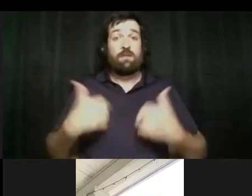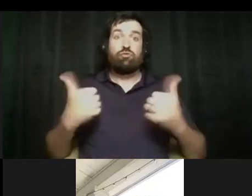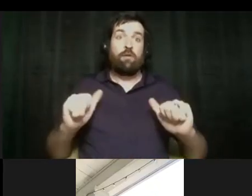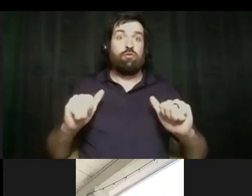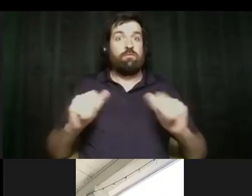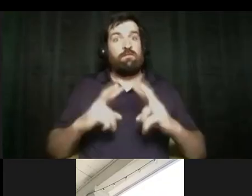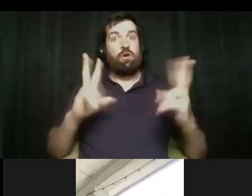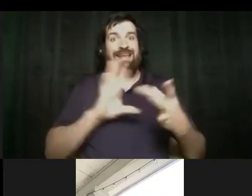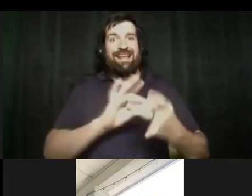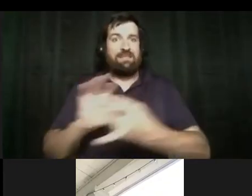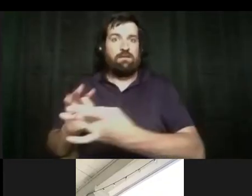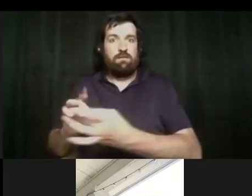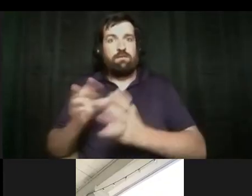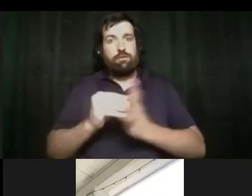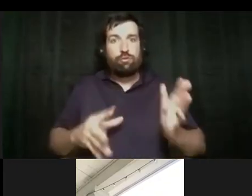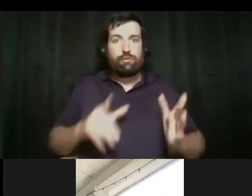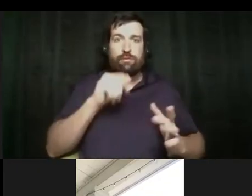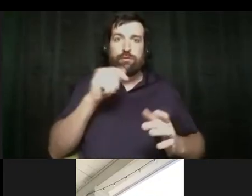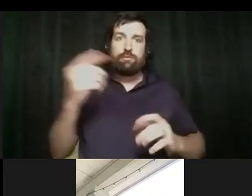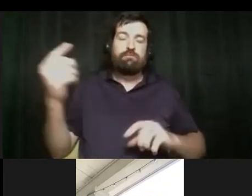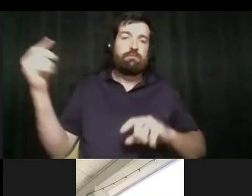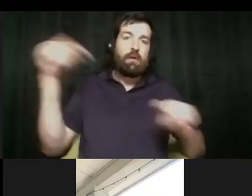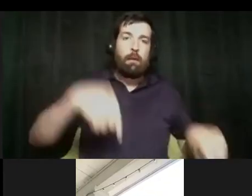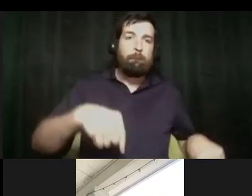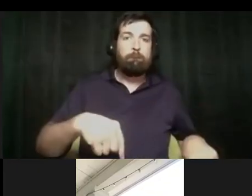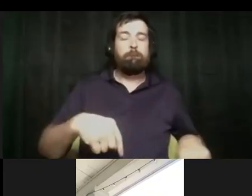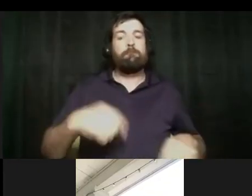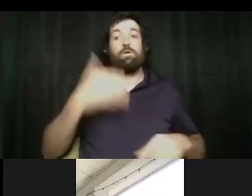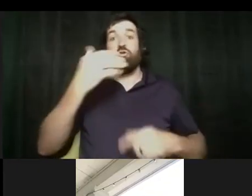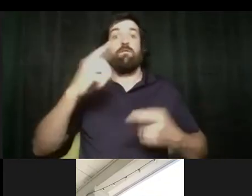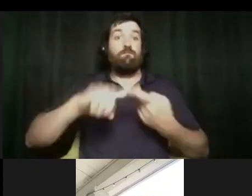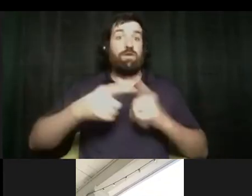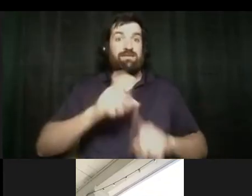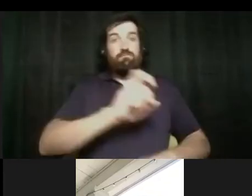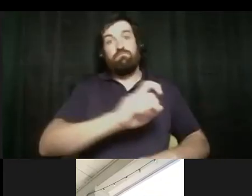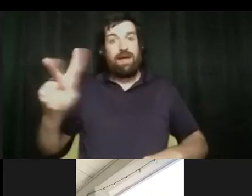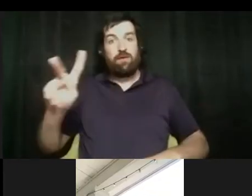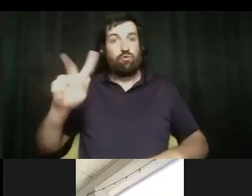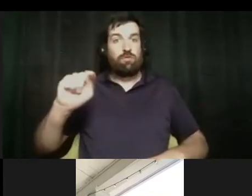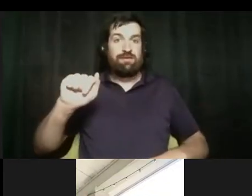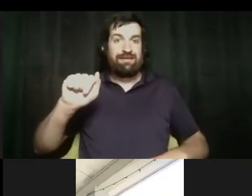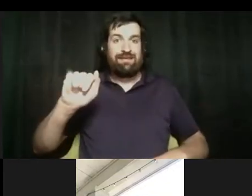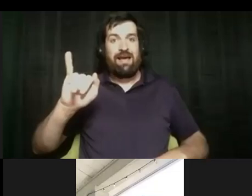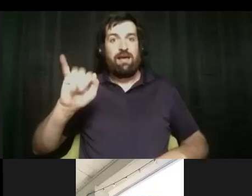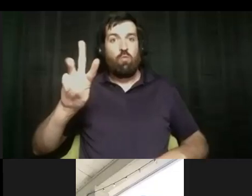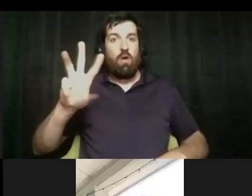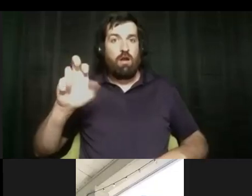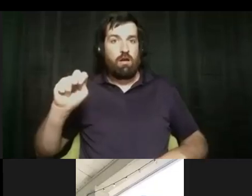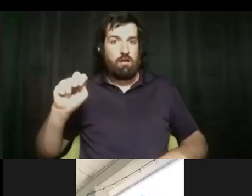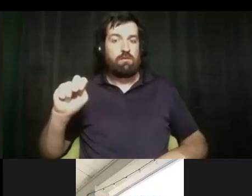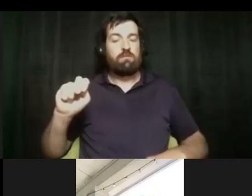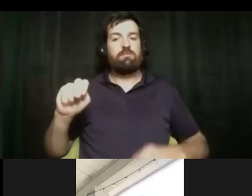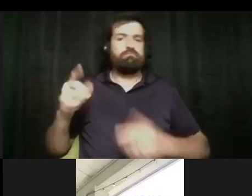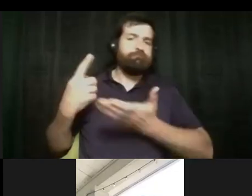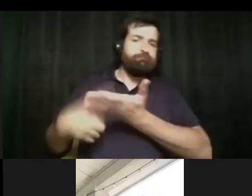connected, I had students that had come over and, we're good friends. They've gone back to Taiwan now, and things like that, and just discussing with them. And